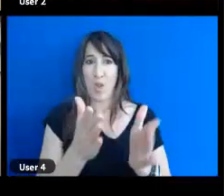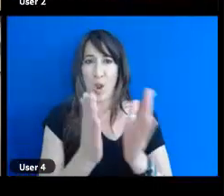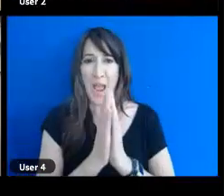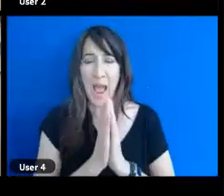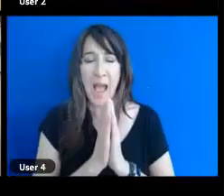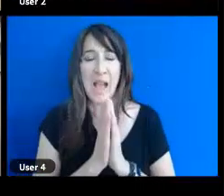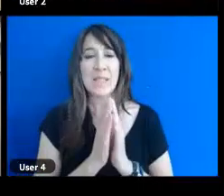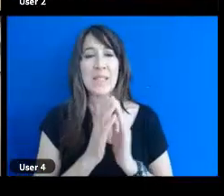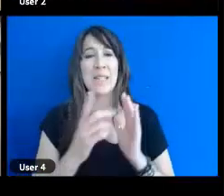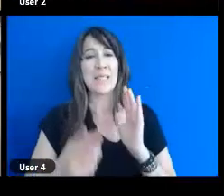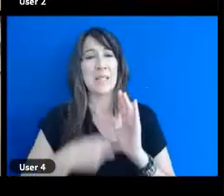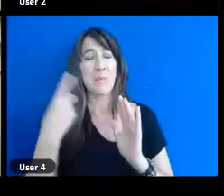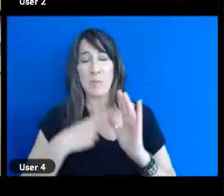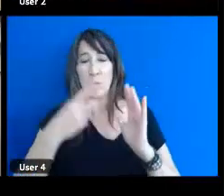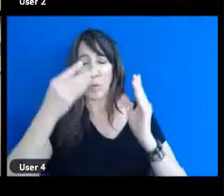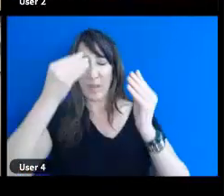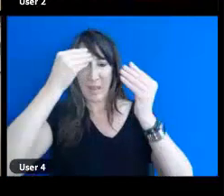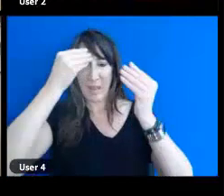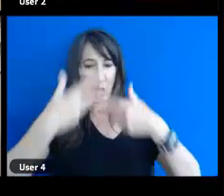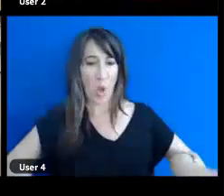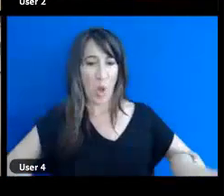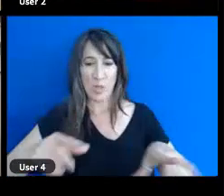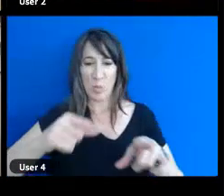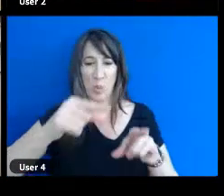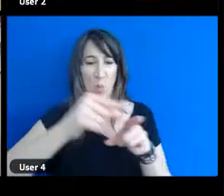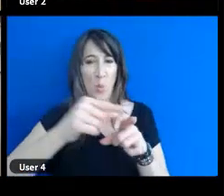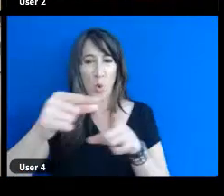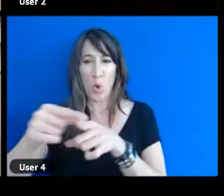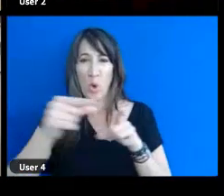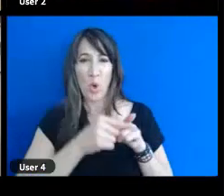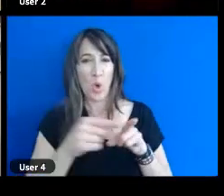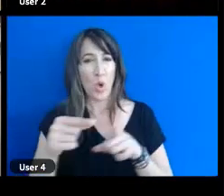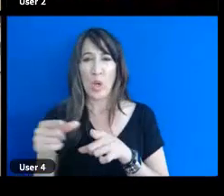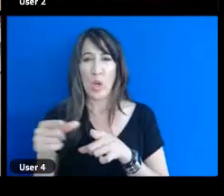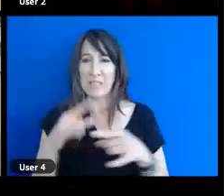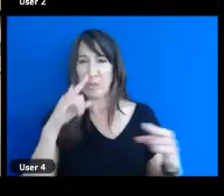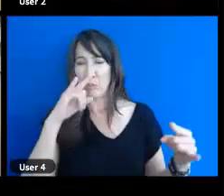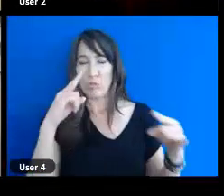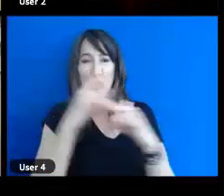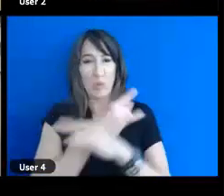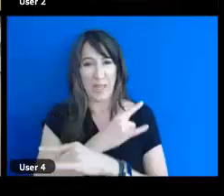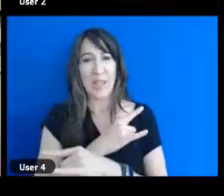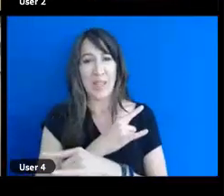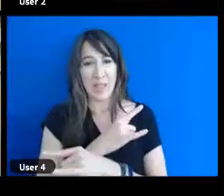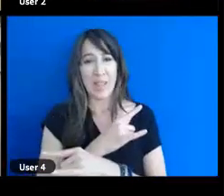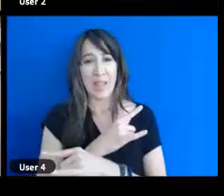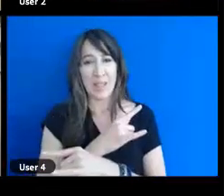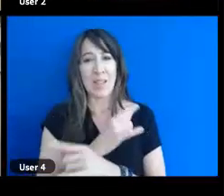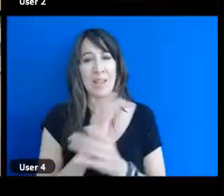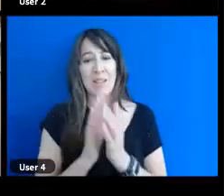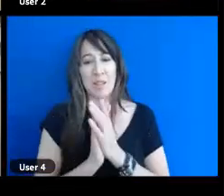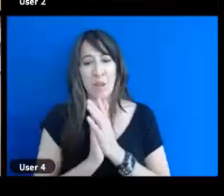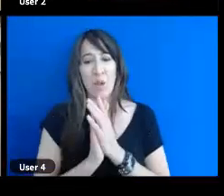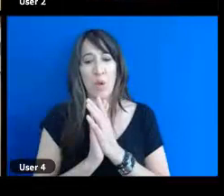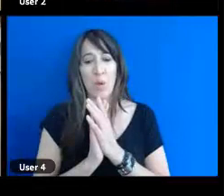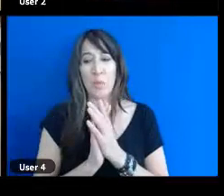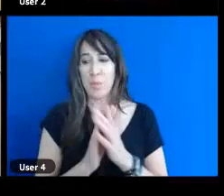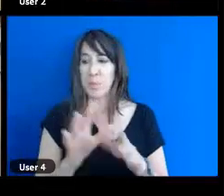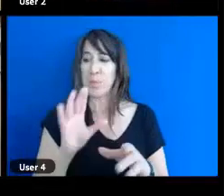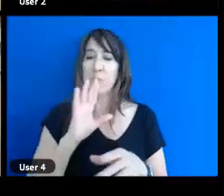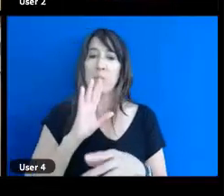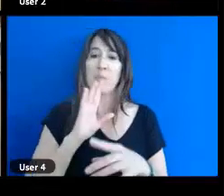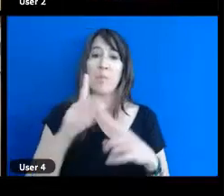many options in the range in the way that those questions are asked, and people can get lost in all of that verbiage and in